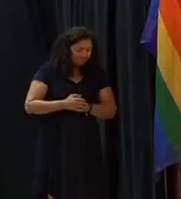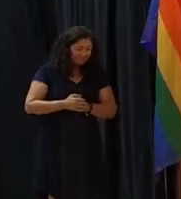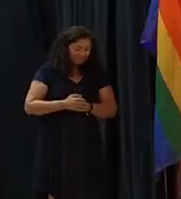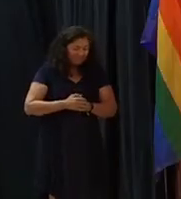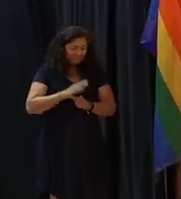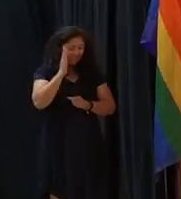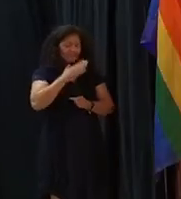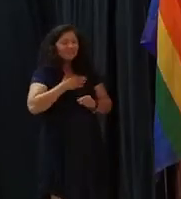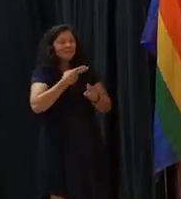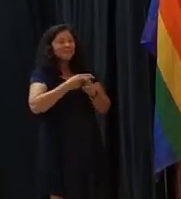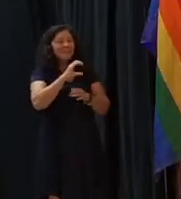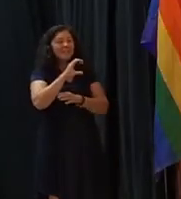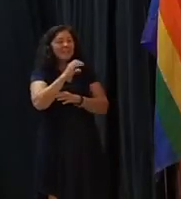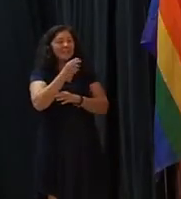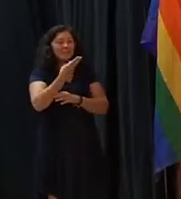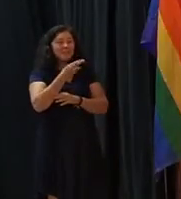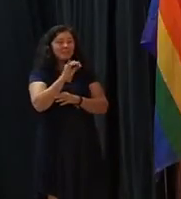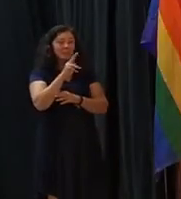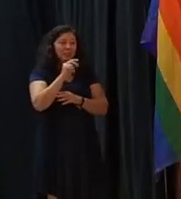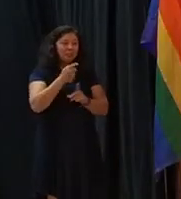Hi, it's Christian from Rwanda.